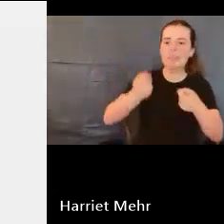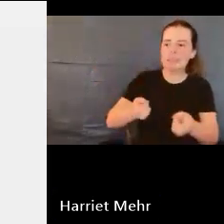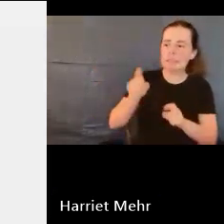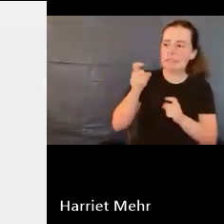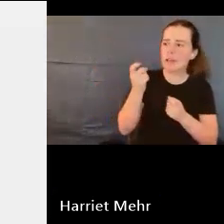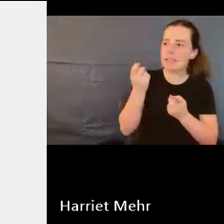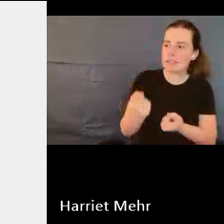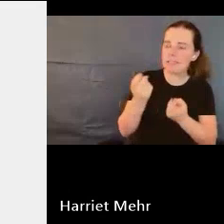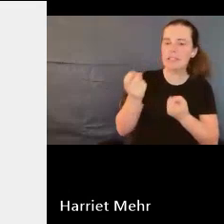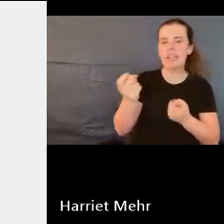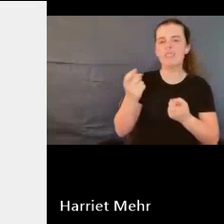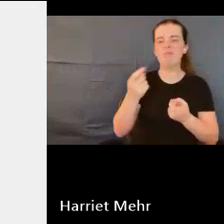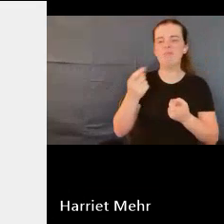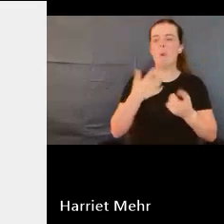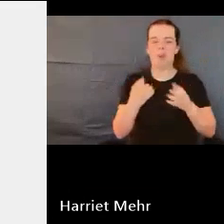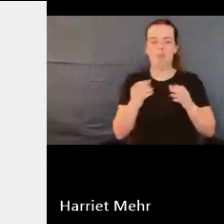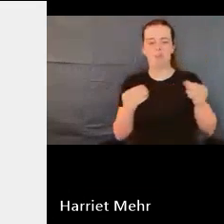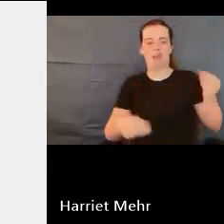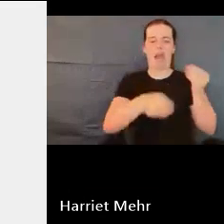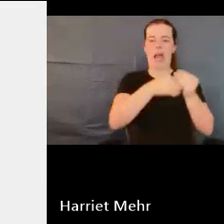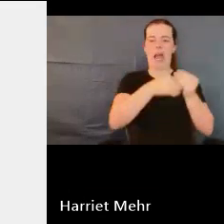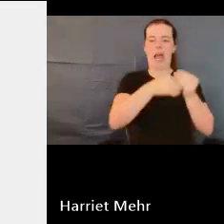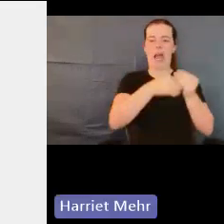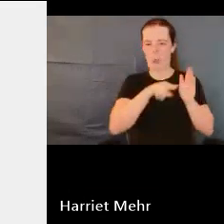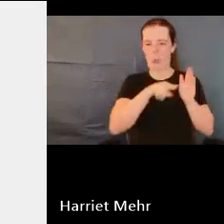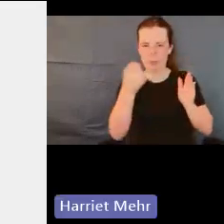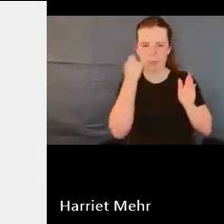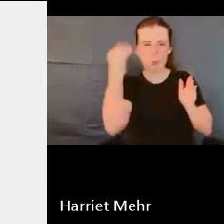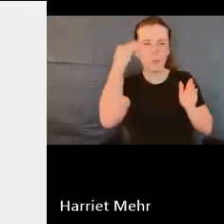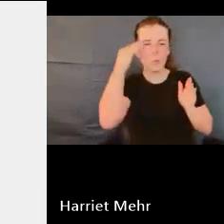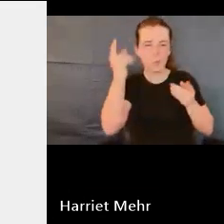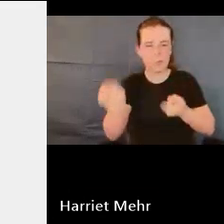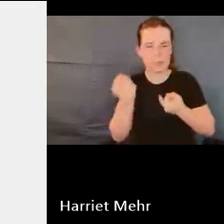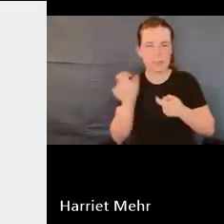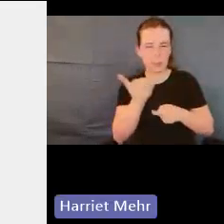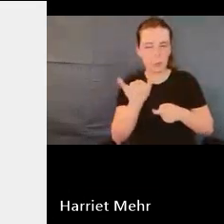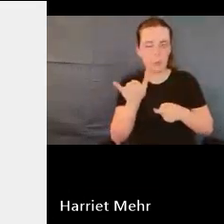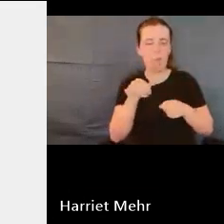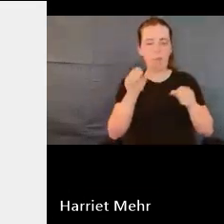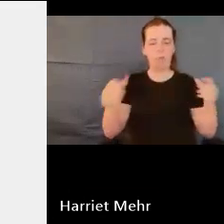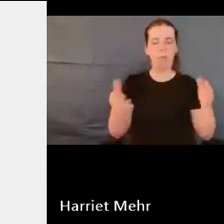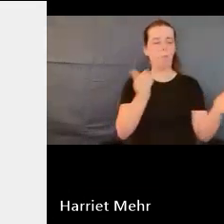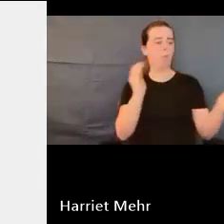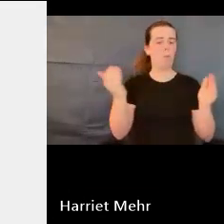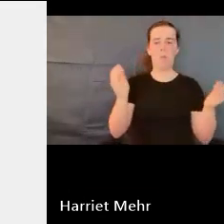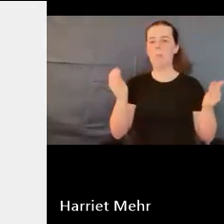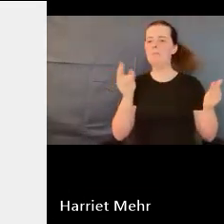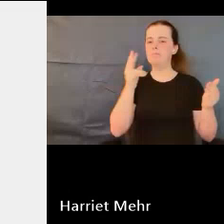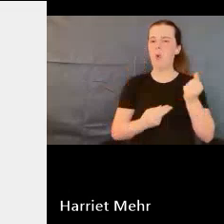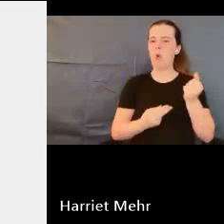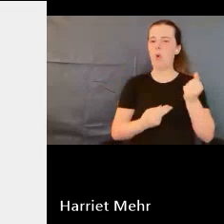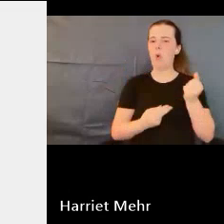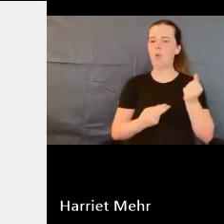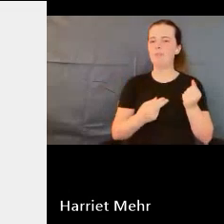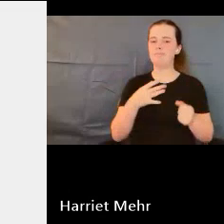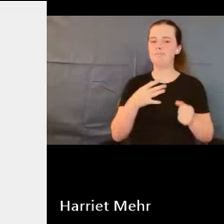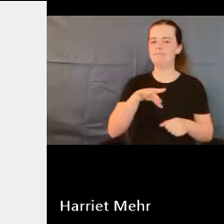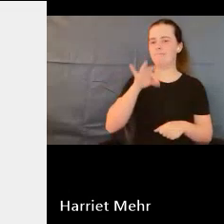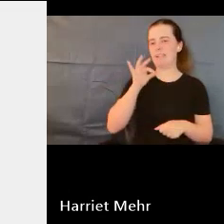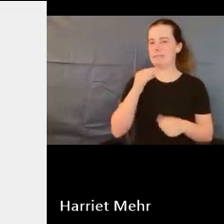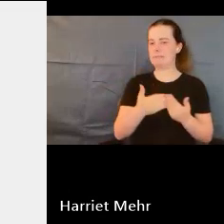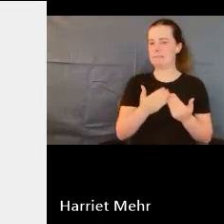on the Snowbird map so you can understand it a bit more if you're familiar with skiing. I find that an easier way to interpret the course. I am